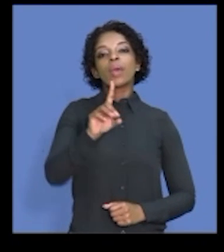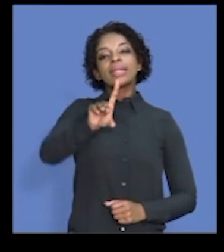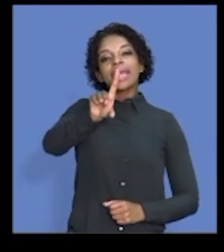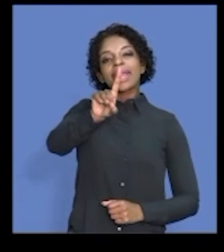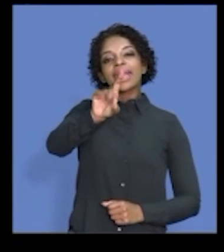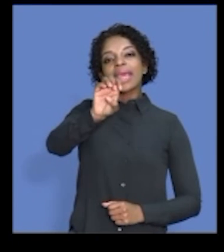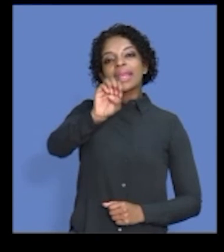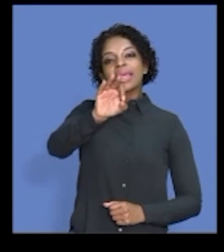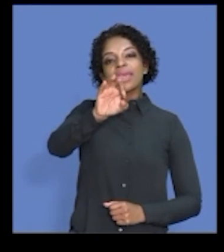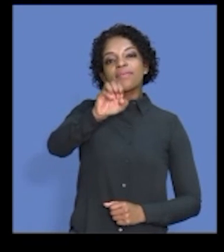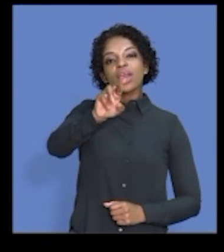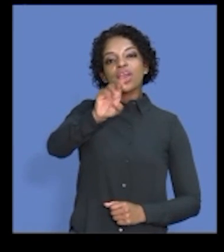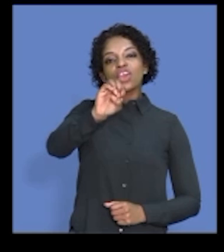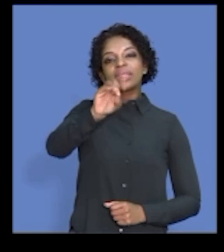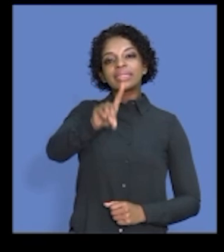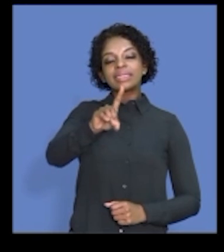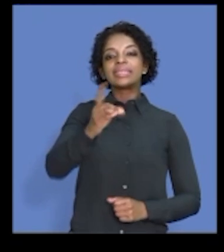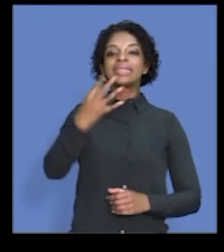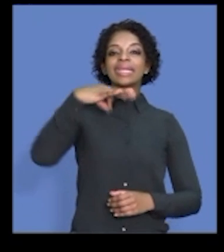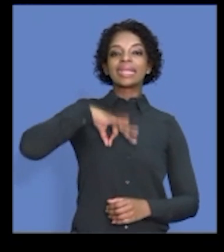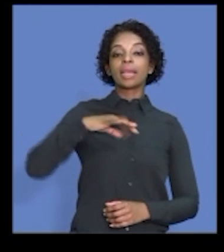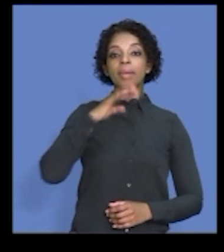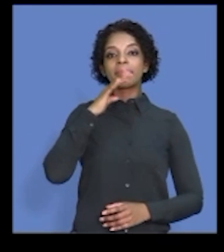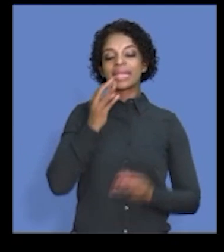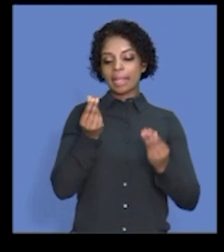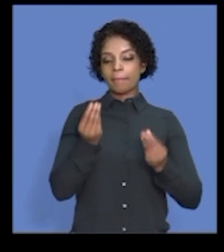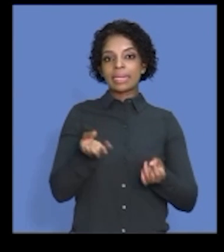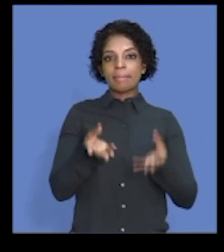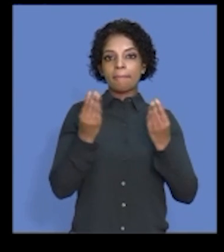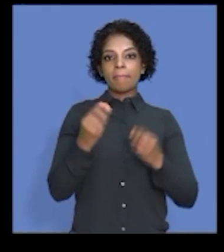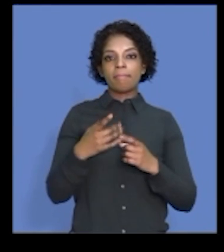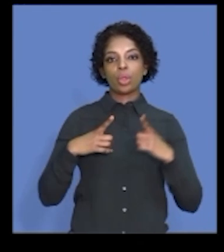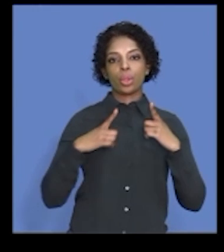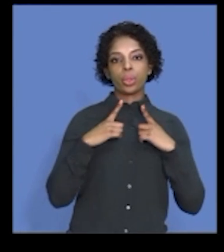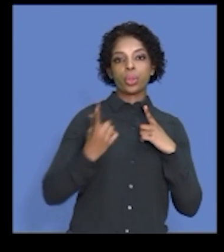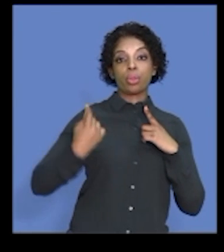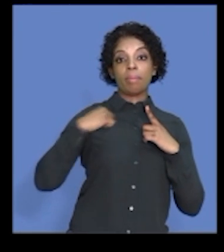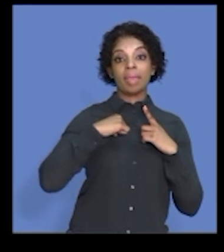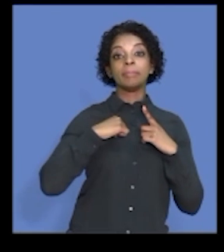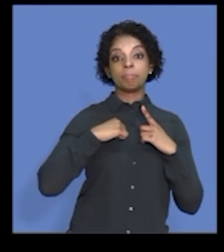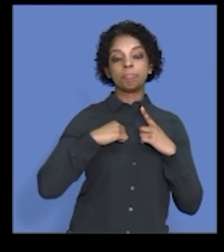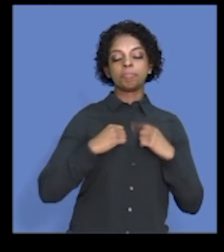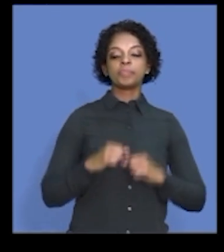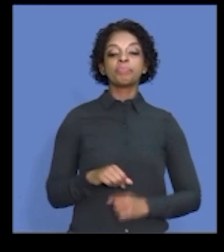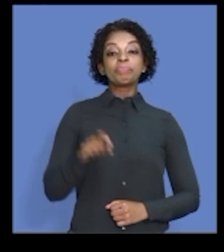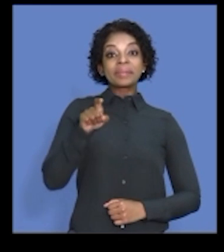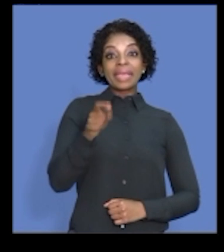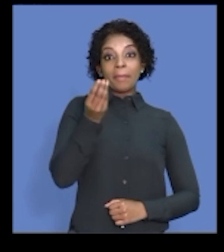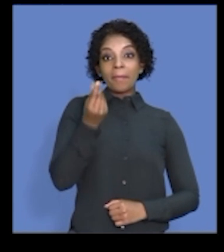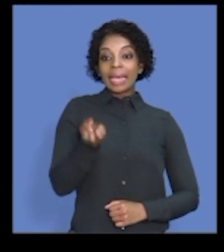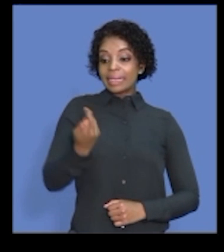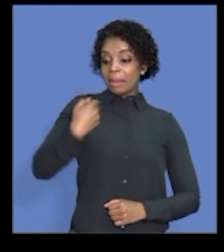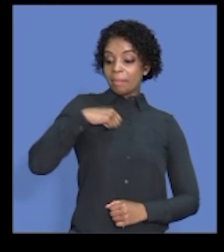income, remember deferred income is what we identified initially, okay? And when you're working